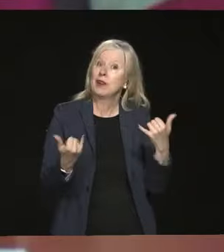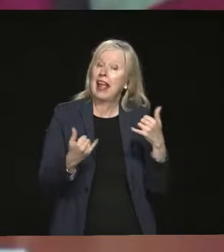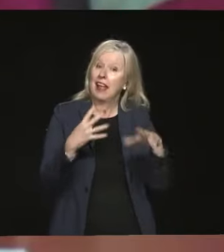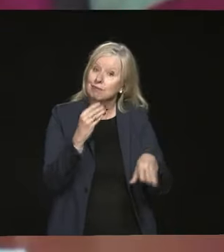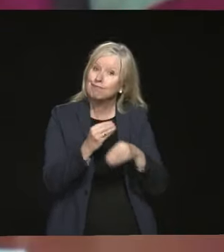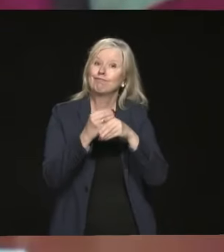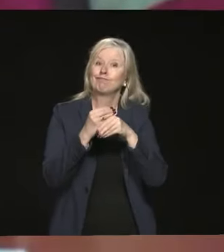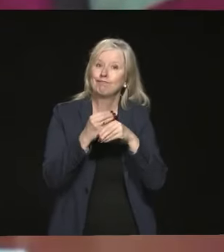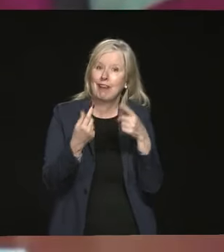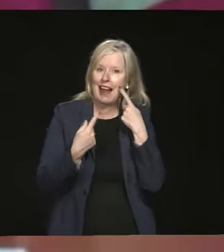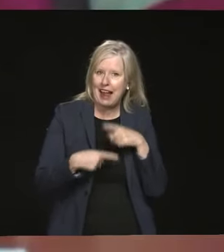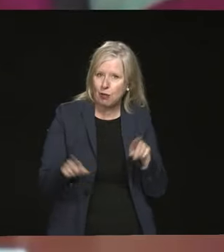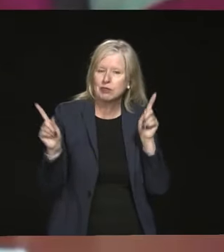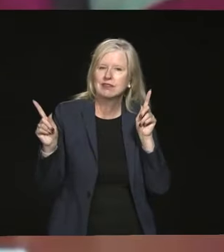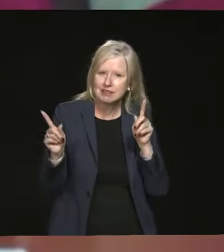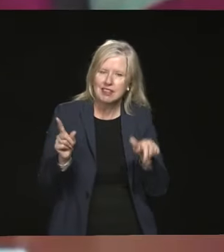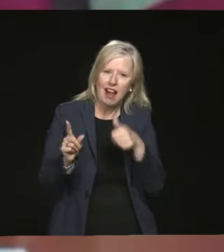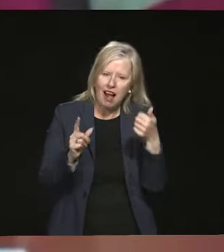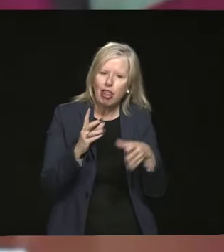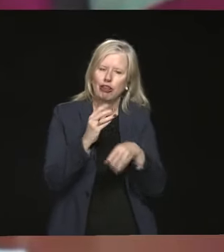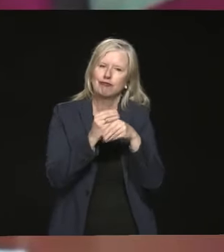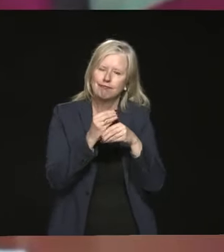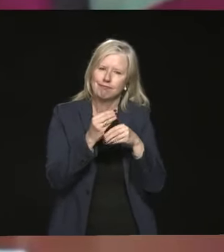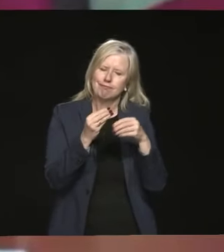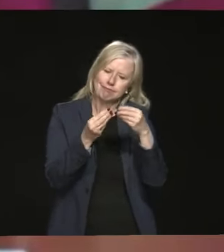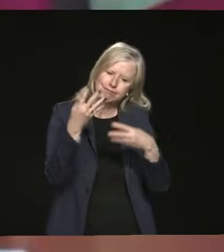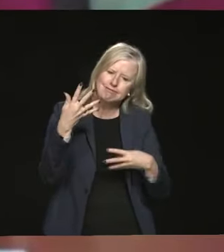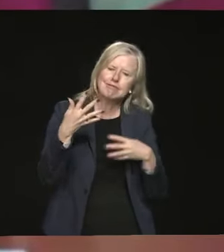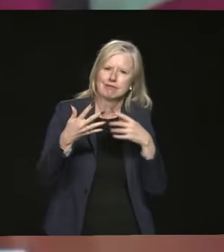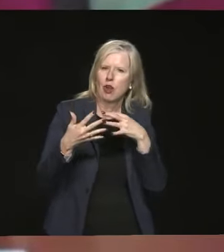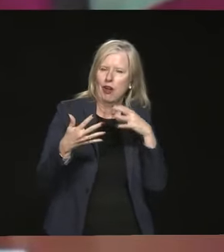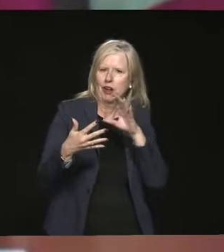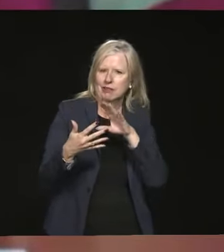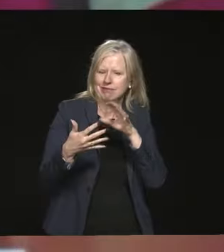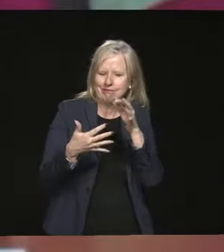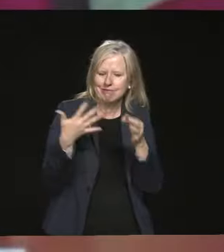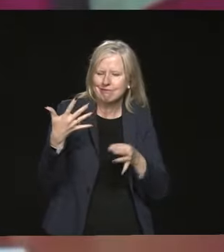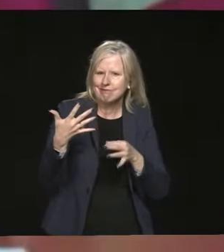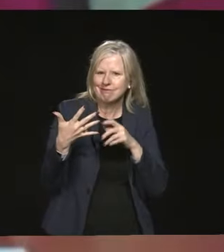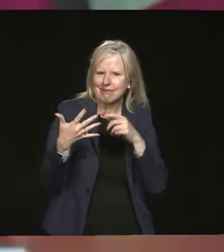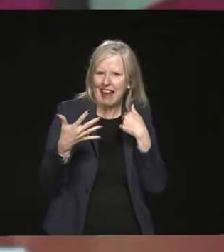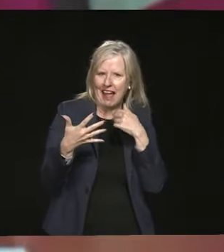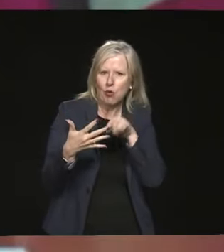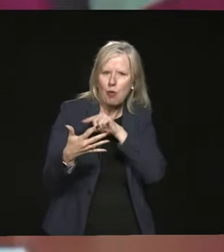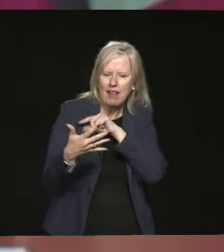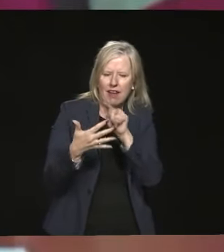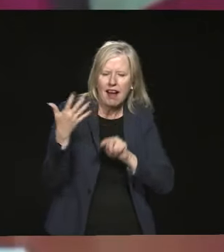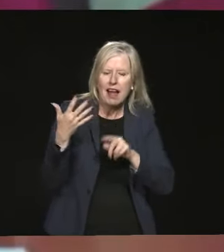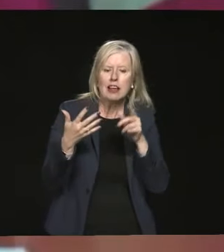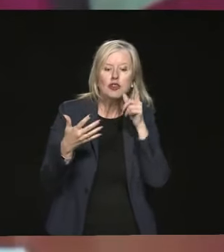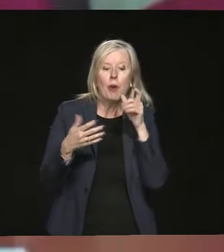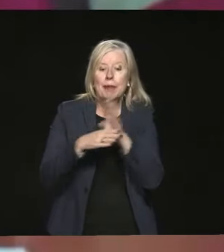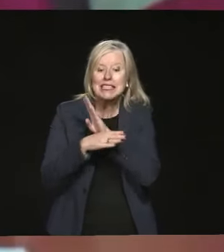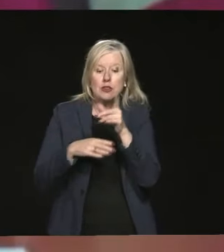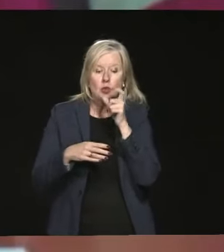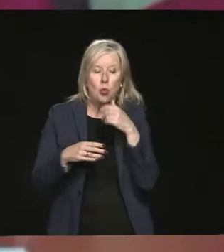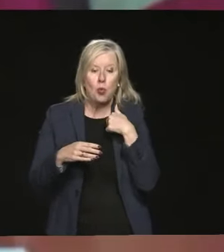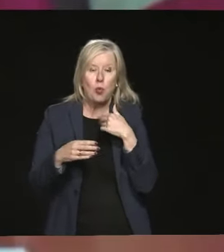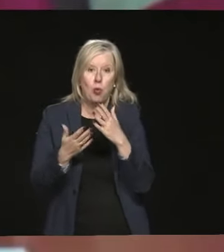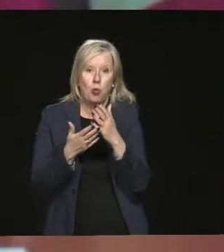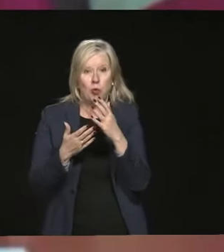eligibility requirements to allow businesses that have between $20,000 and $1.5 million in